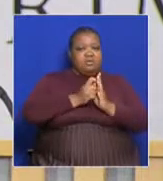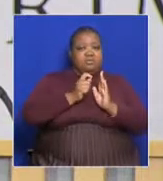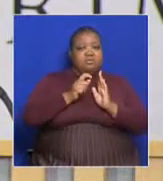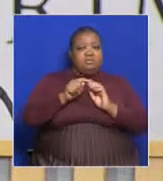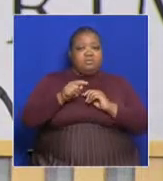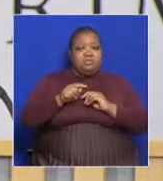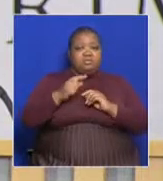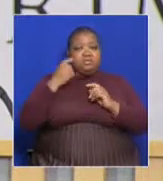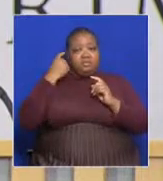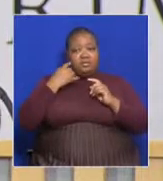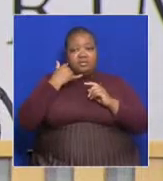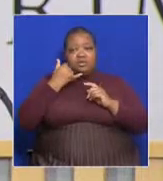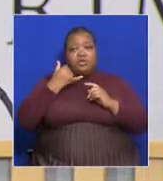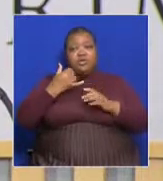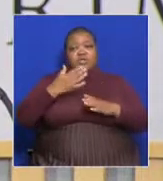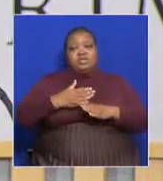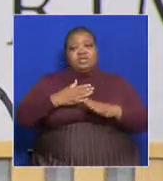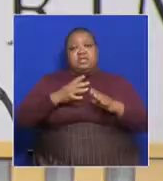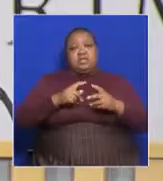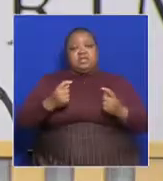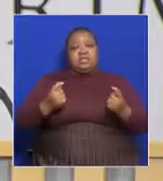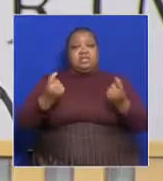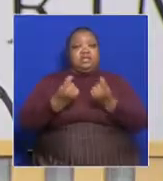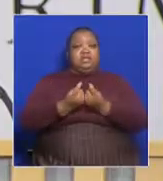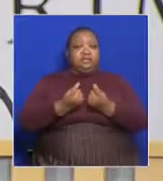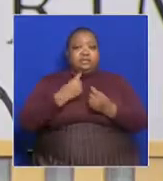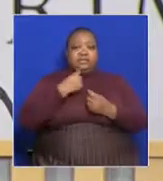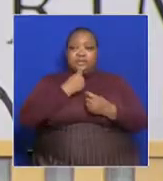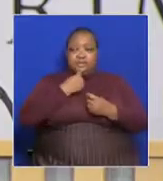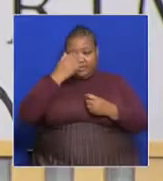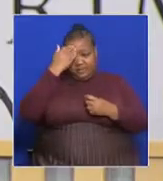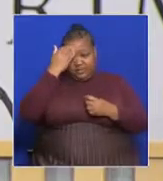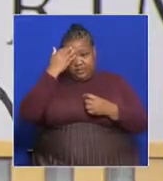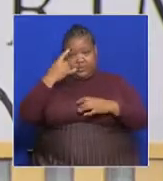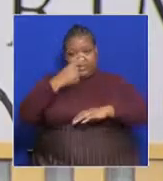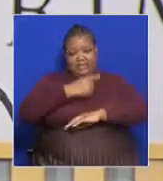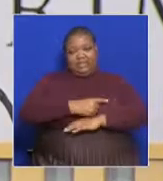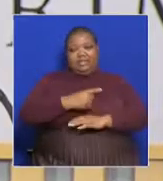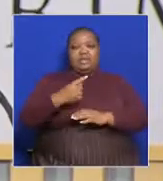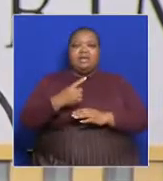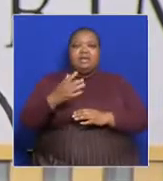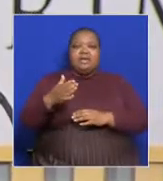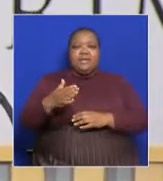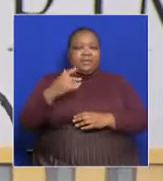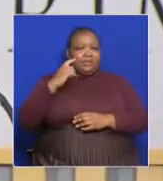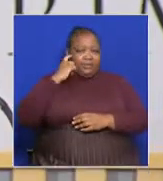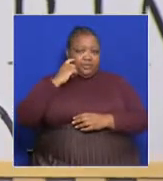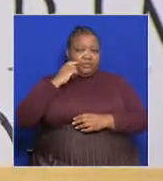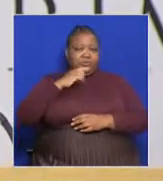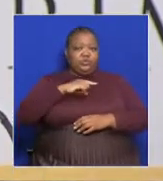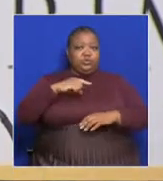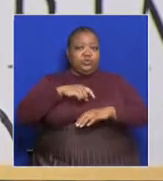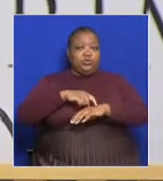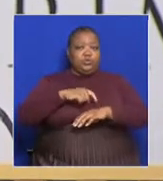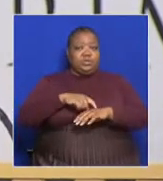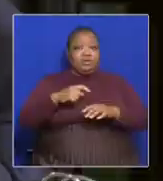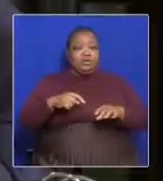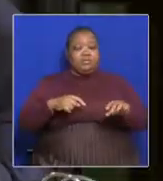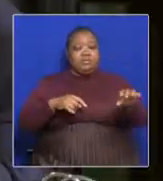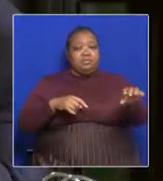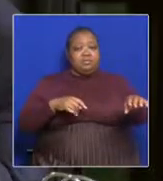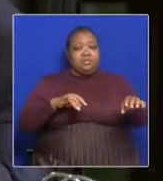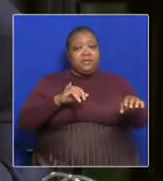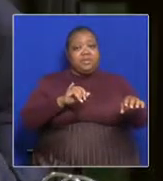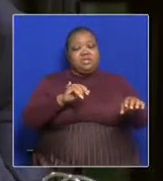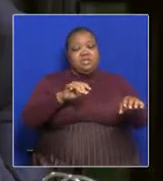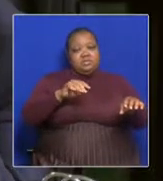tactical team out, but I know they were out on that day. That is why they even took a long time to get to where we were at Isipingo. But are you saying